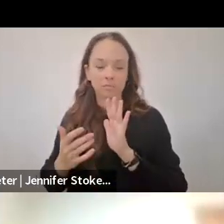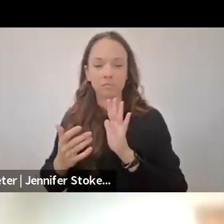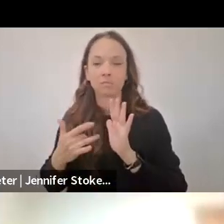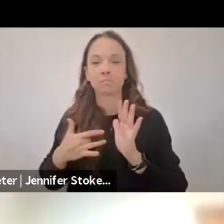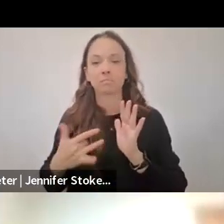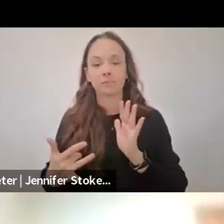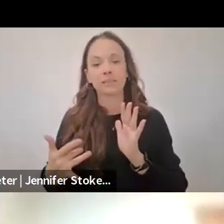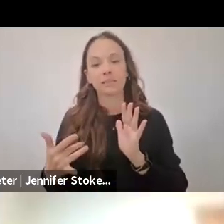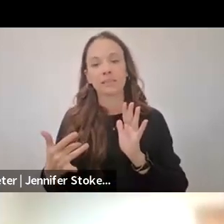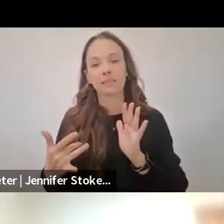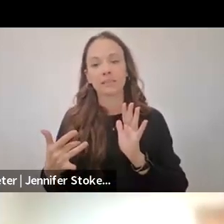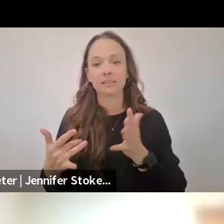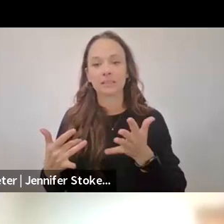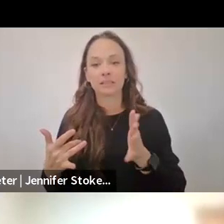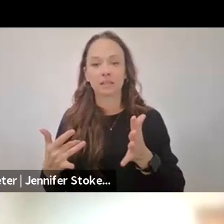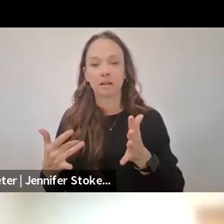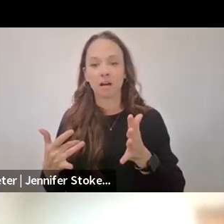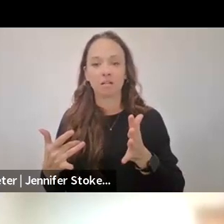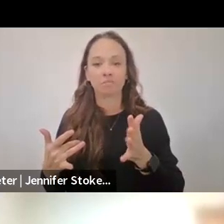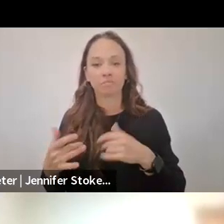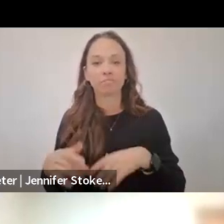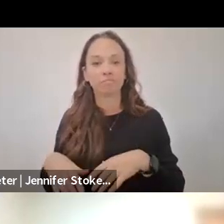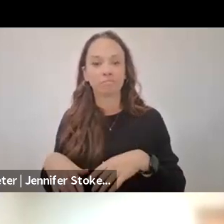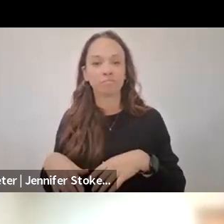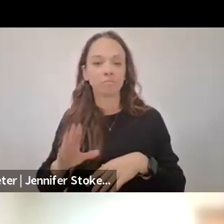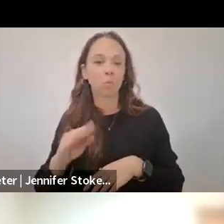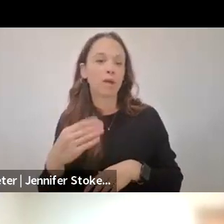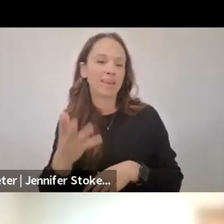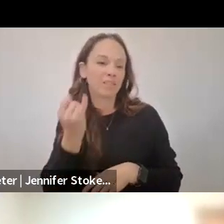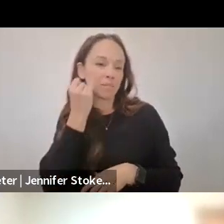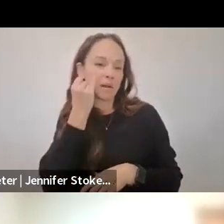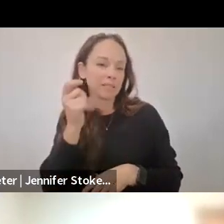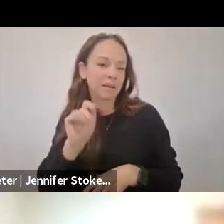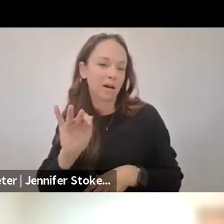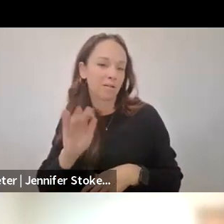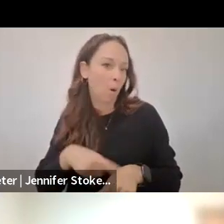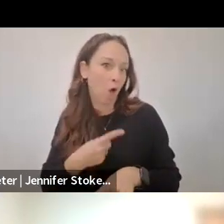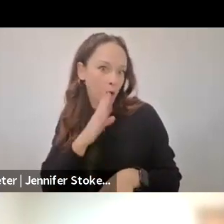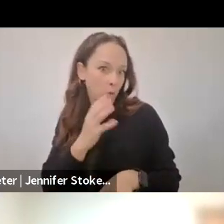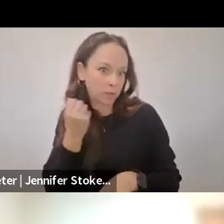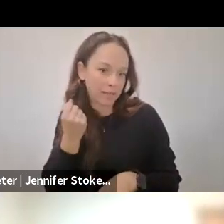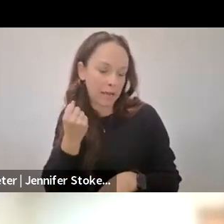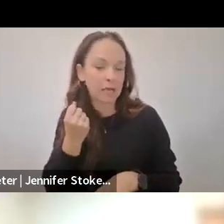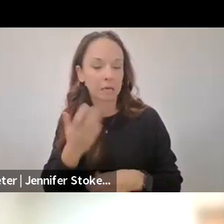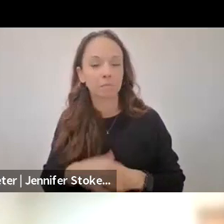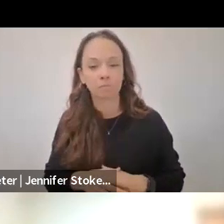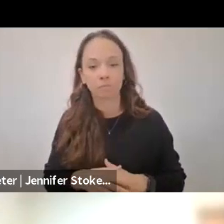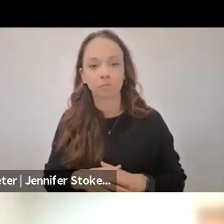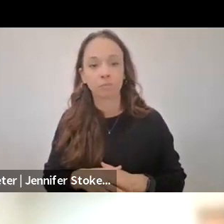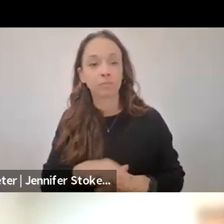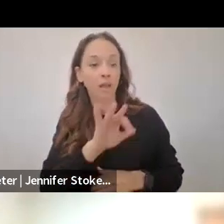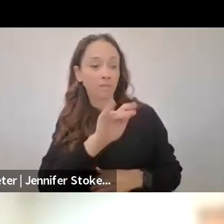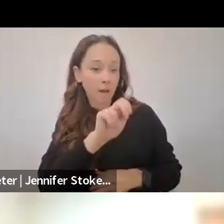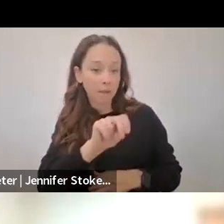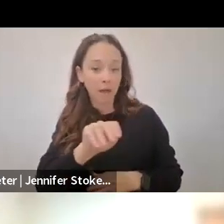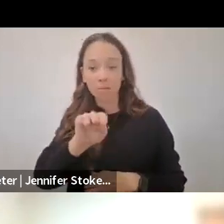give them a turnaround time. And we are very good at kind of like keeping track of that. Great. Thank you, Elida. Sure. Fabiana or Monica, do you